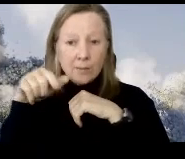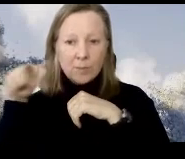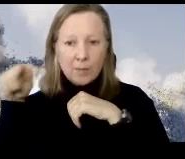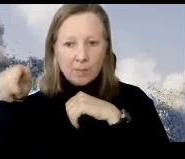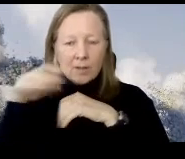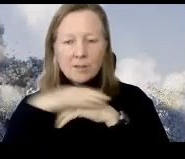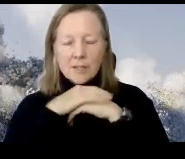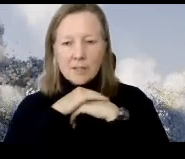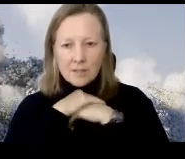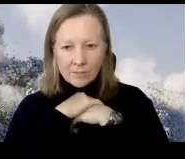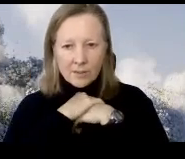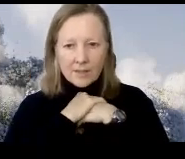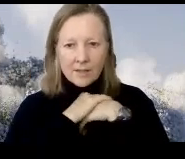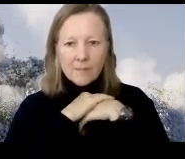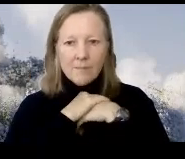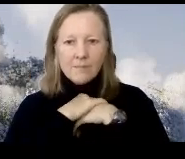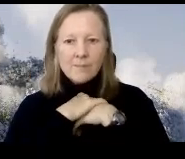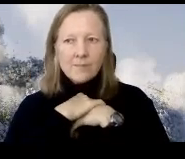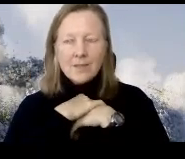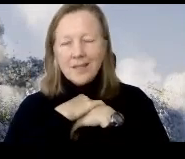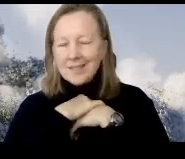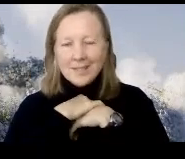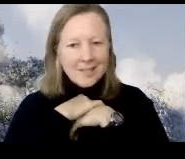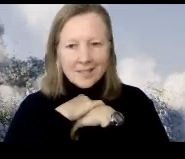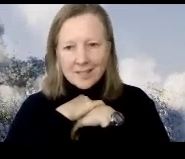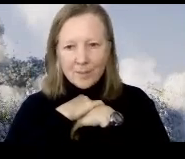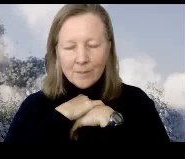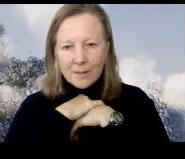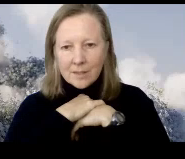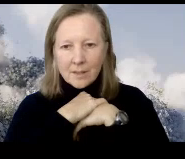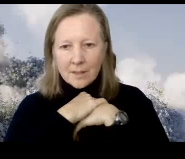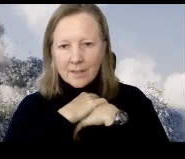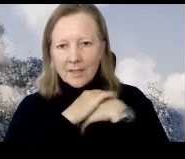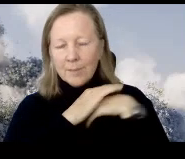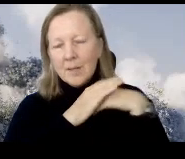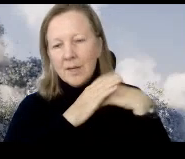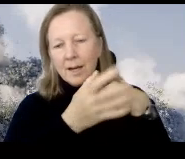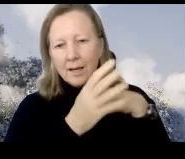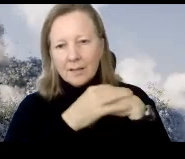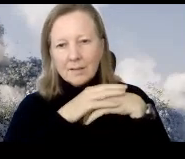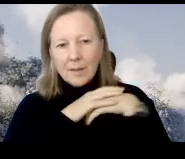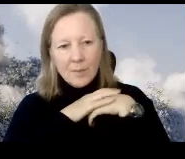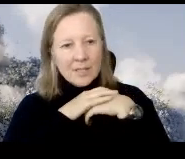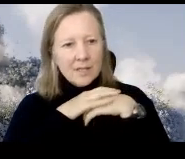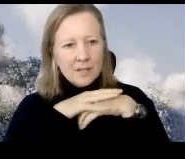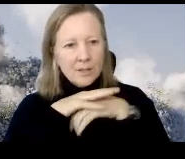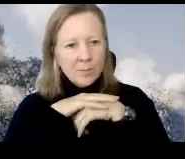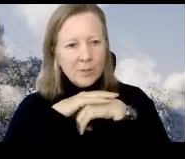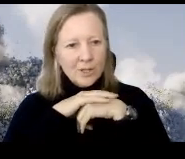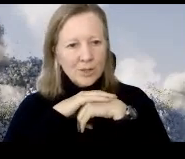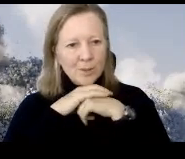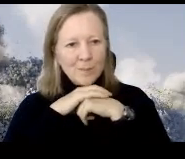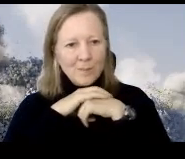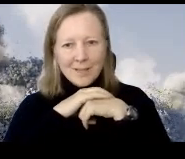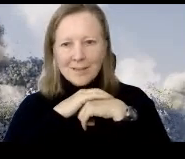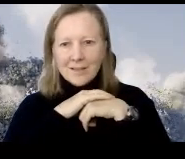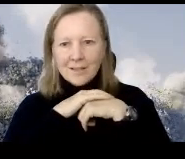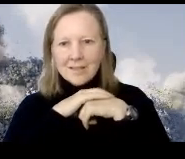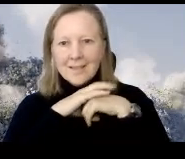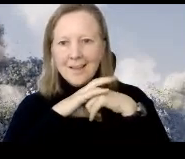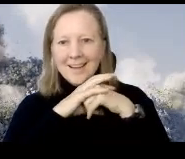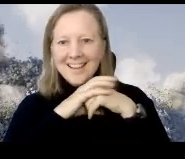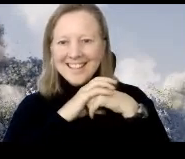Canadian language benchmark, so that's a different exam. It's just an assessment, really. It's not an exam. And I'm listening to you. I'm pretty sure you